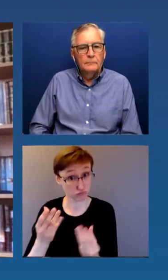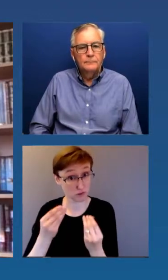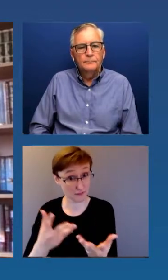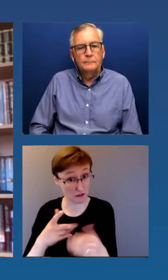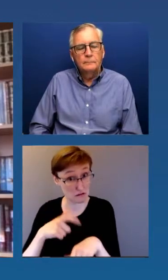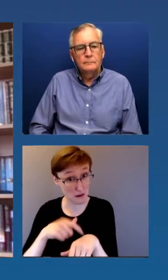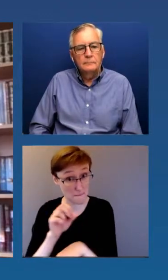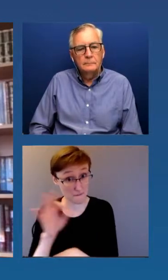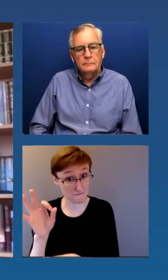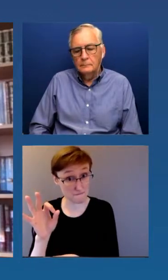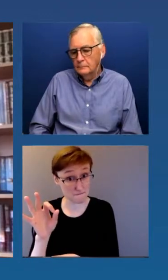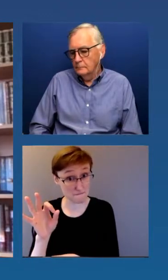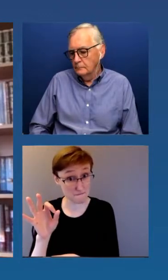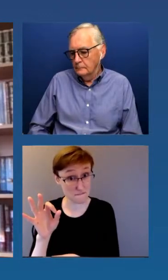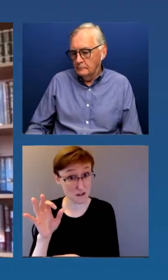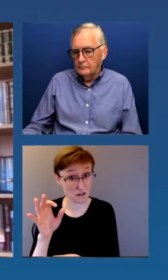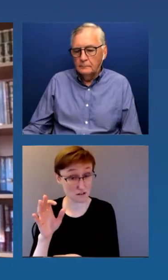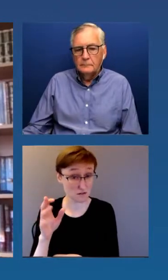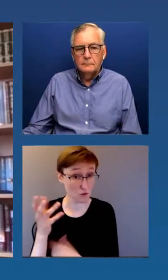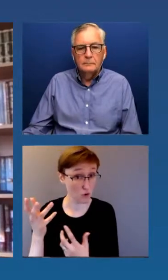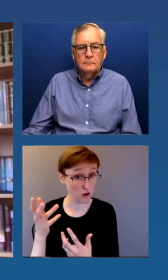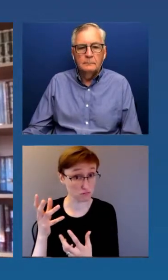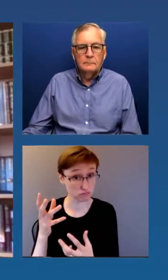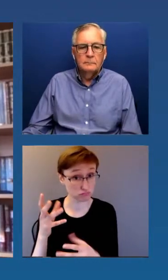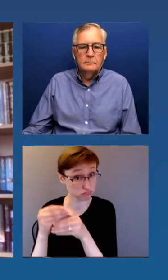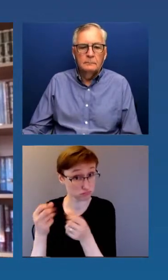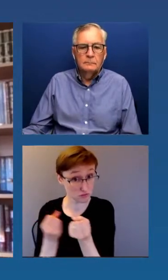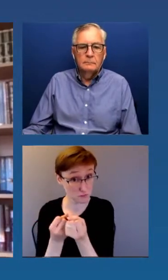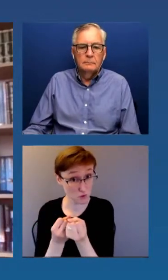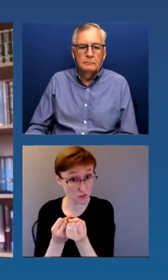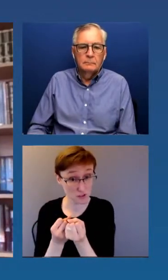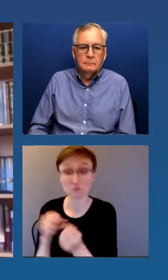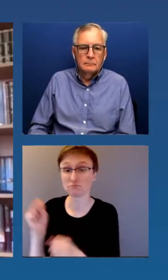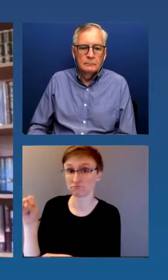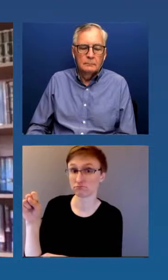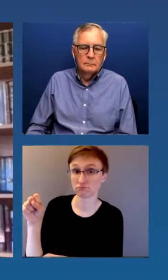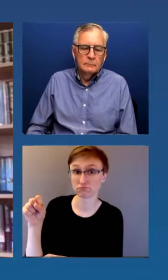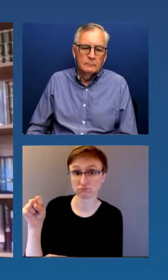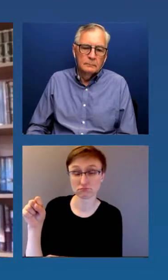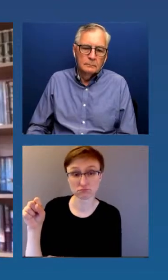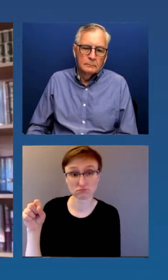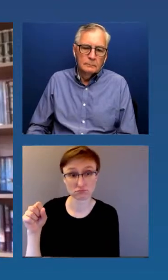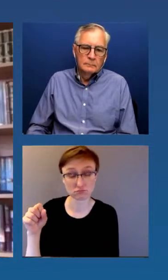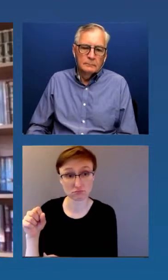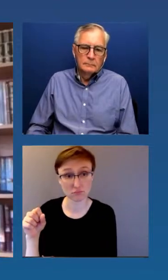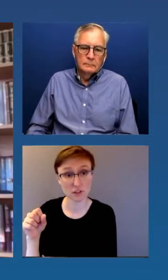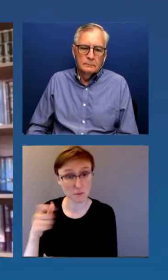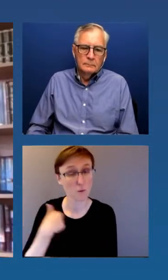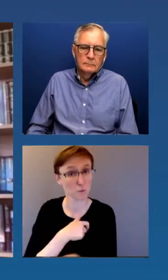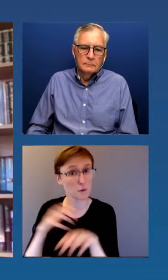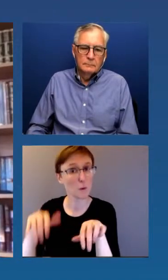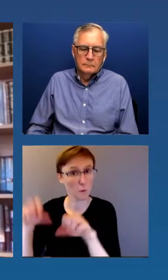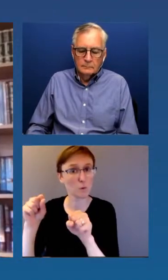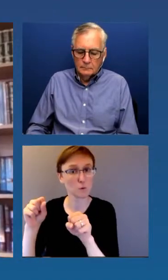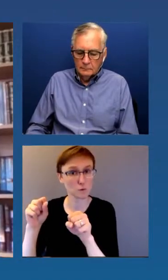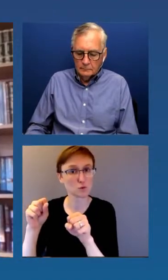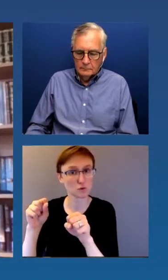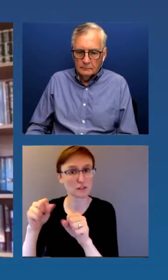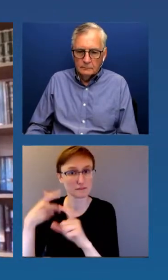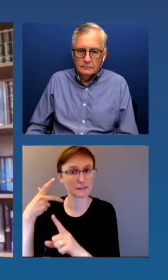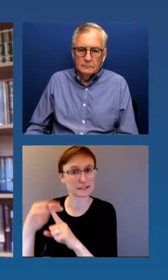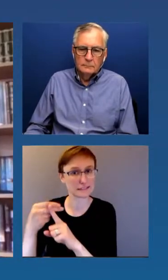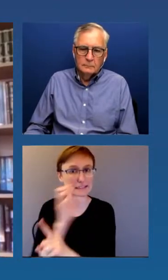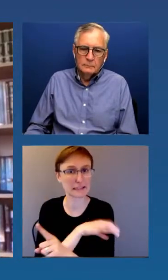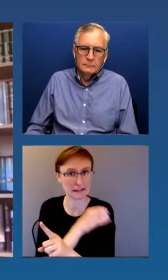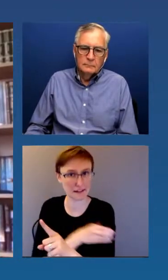bringing in assistance? Yes, they were receptive. Well, we hosted a clinic at the workplaces is what we